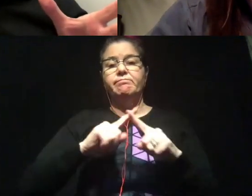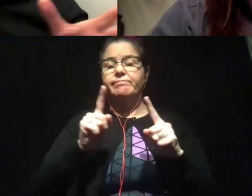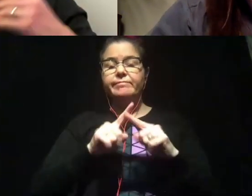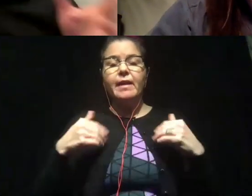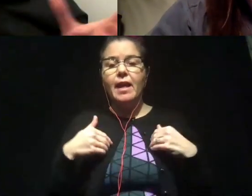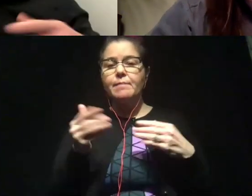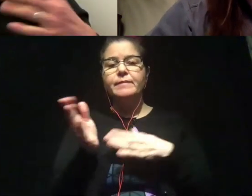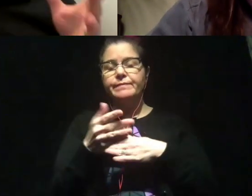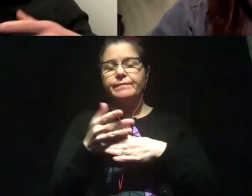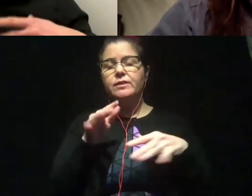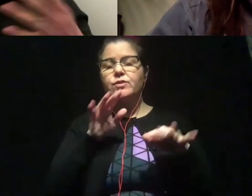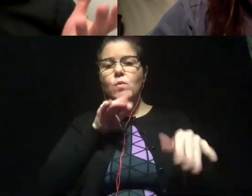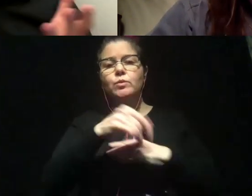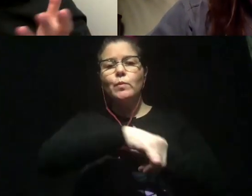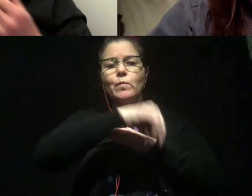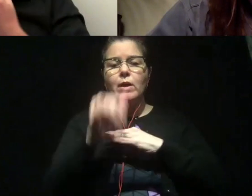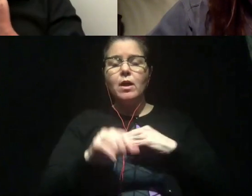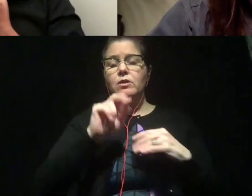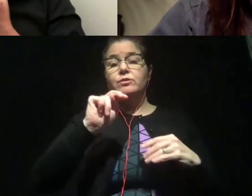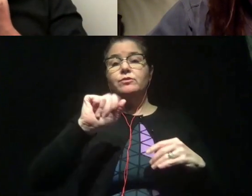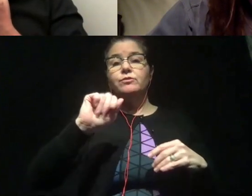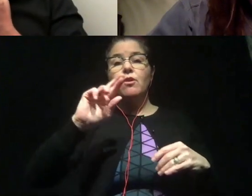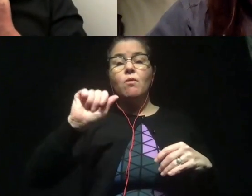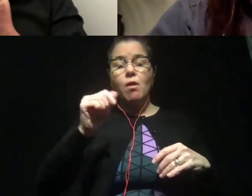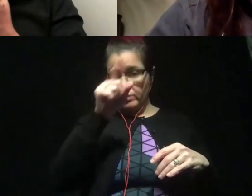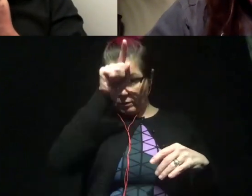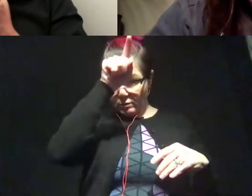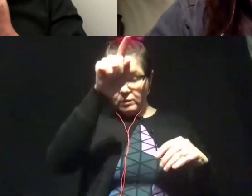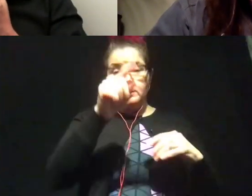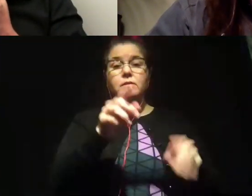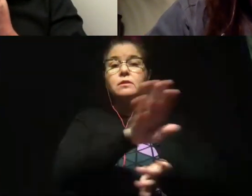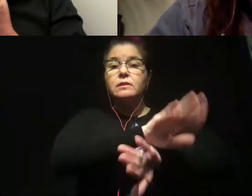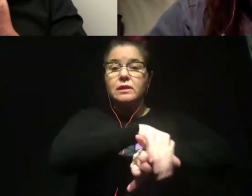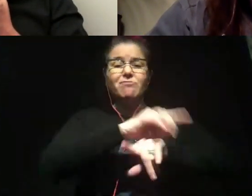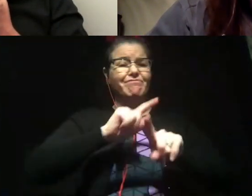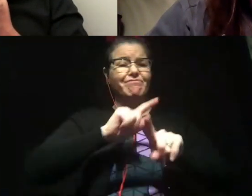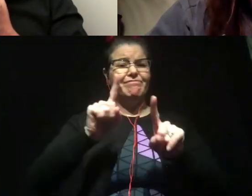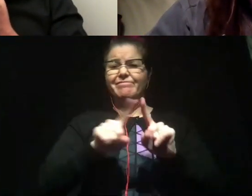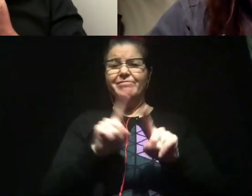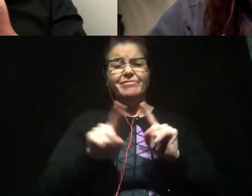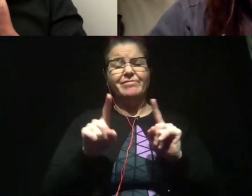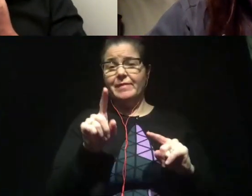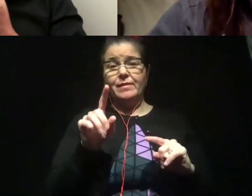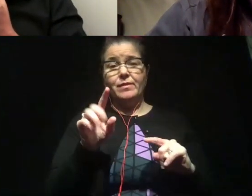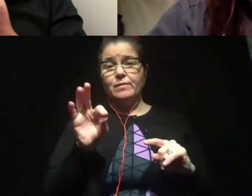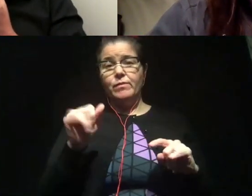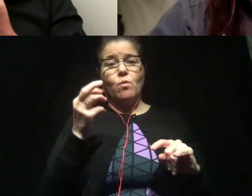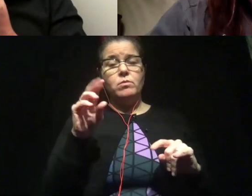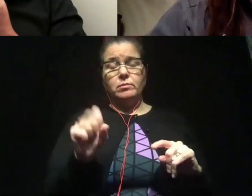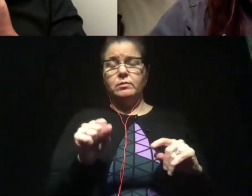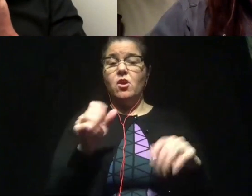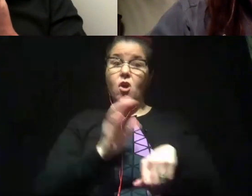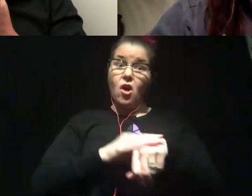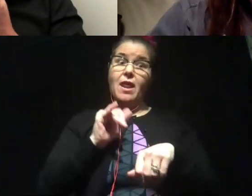the oceans. There's whales and narwhals and seals and stuff in the ocean and the fjords. On the ice sheet, there's not a lot that